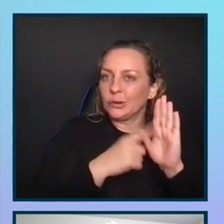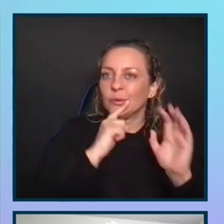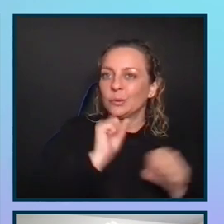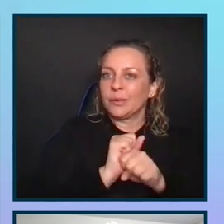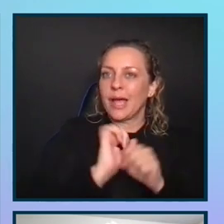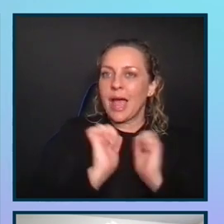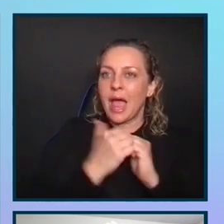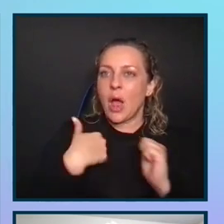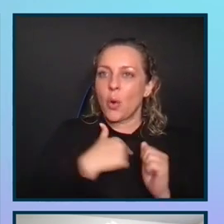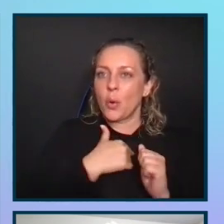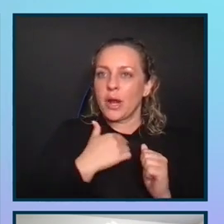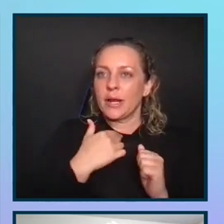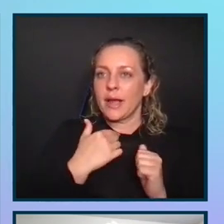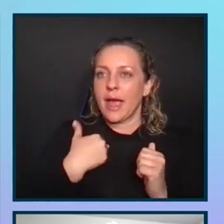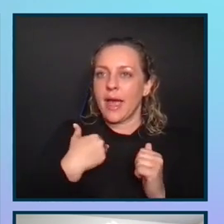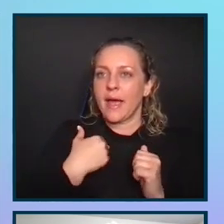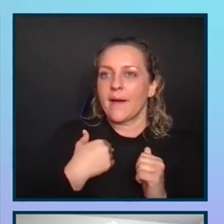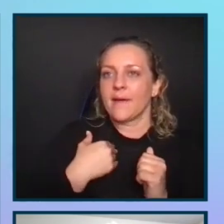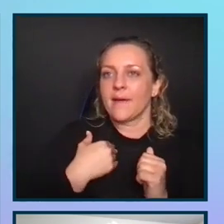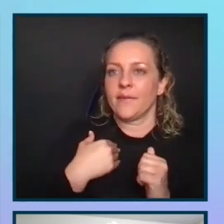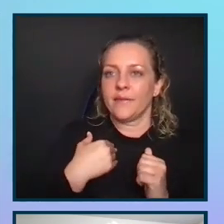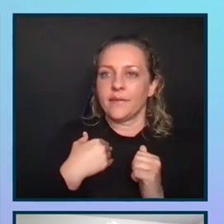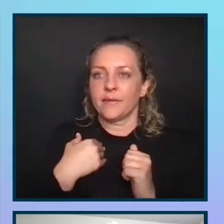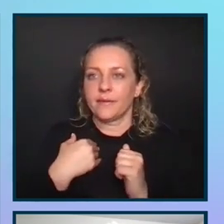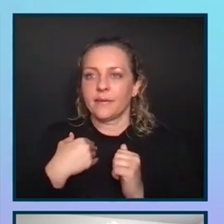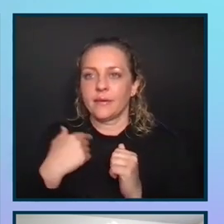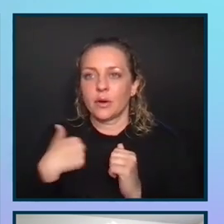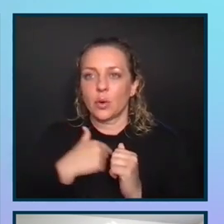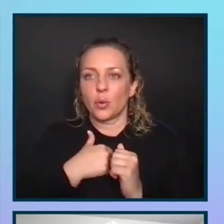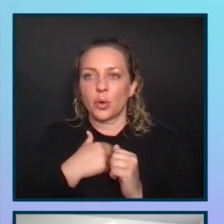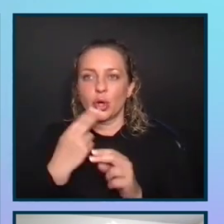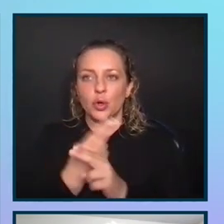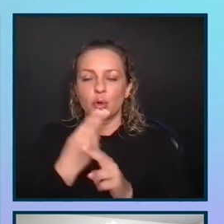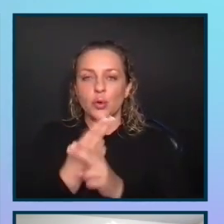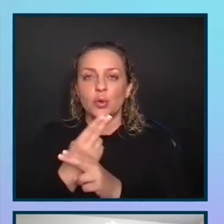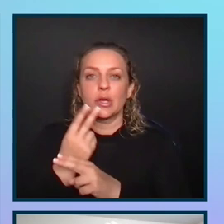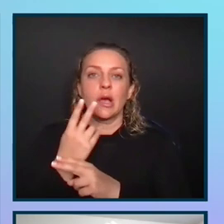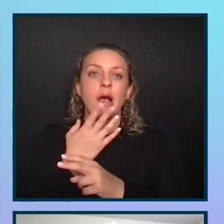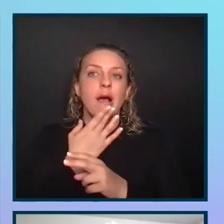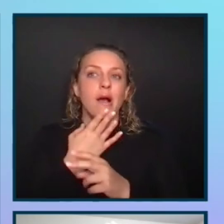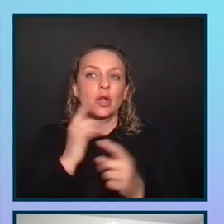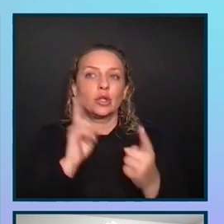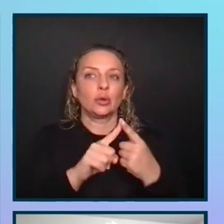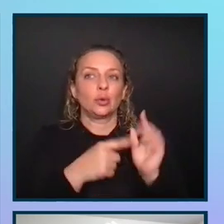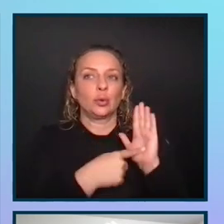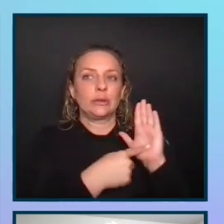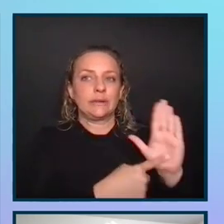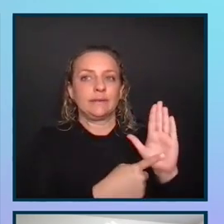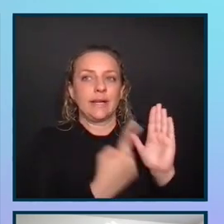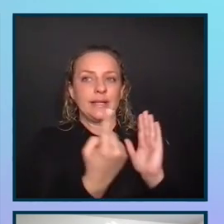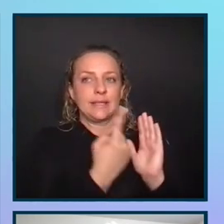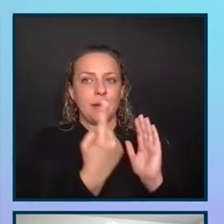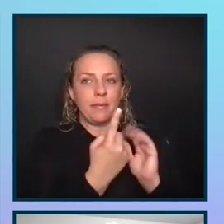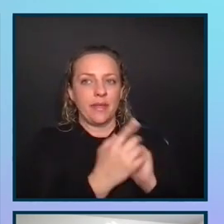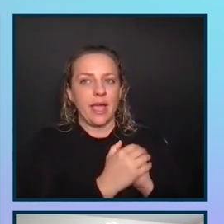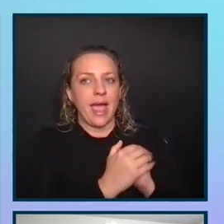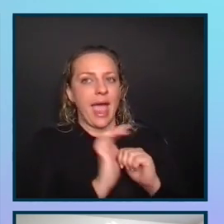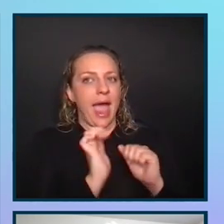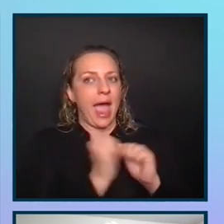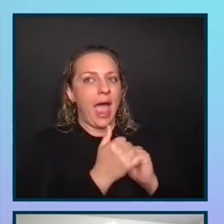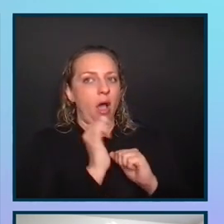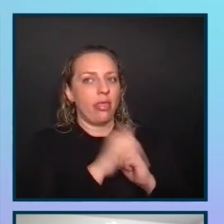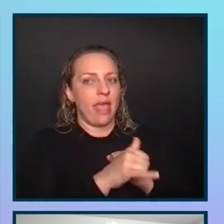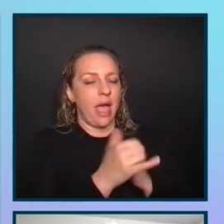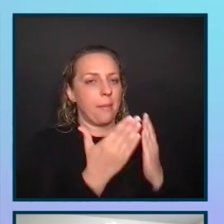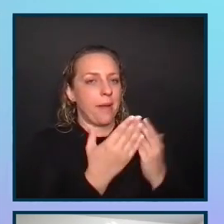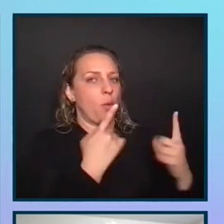have, if we're using color to convey something, how that